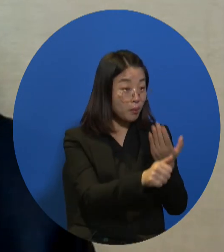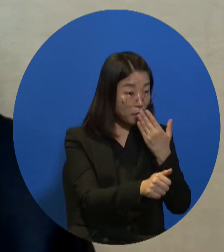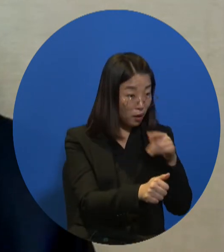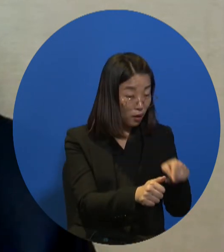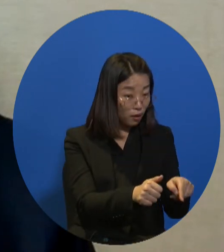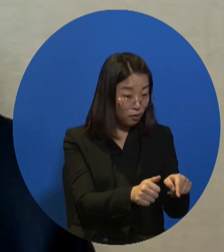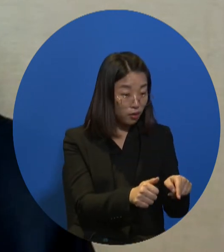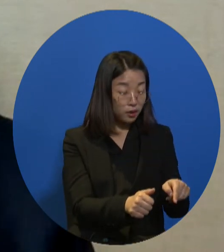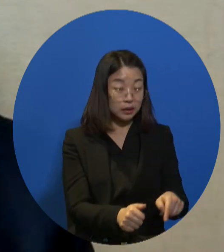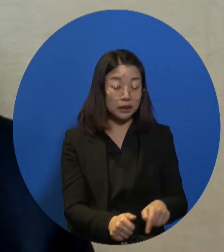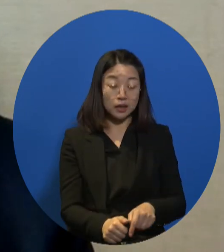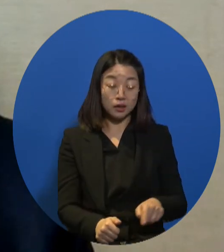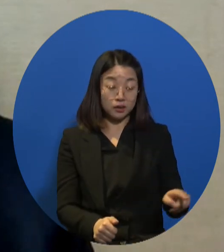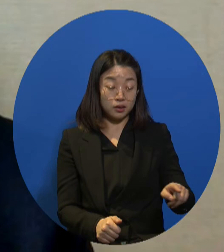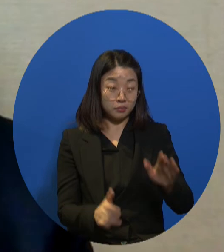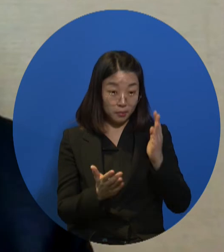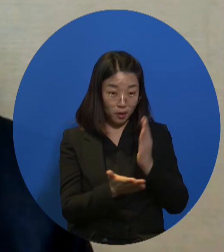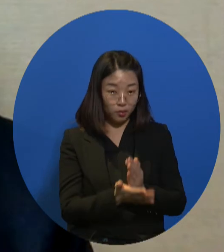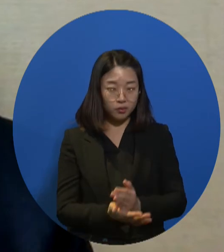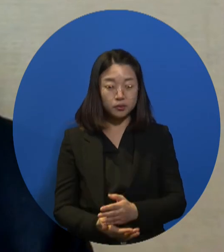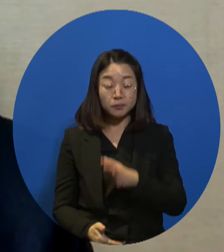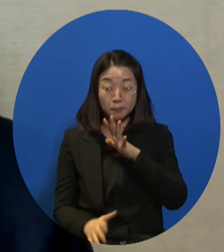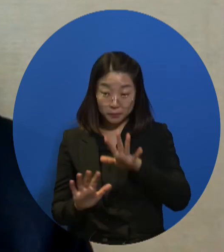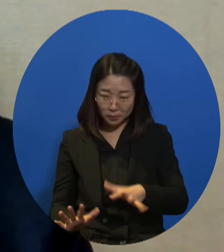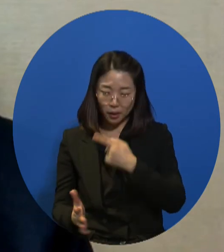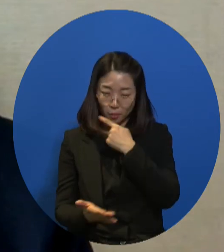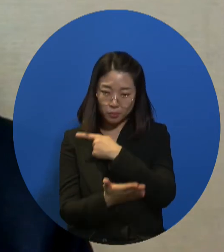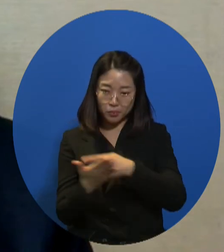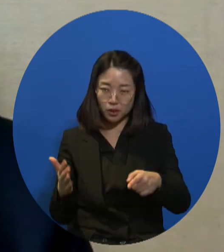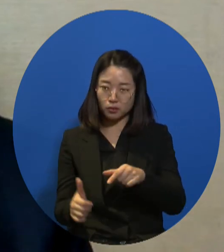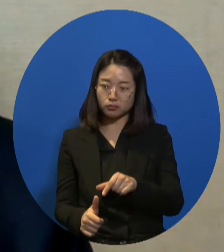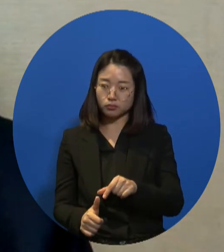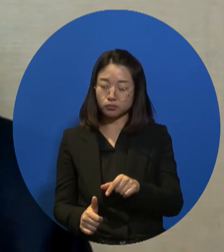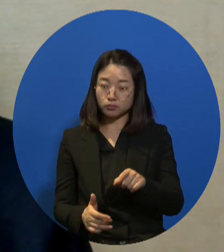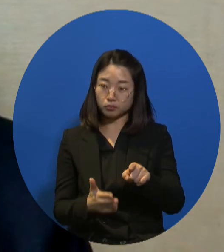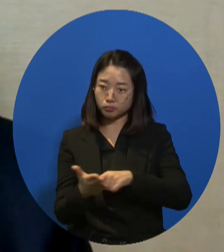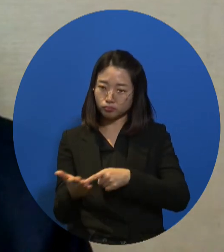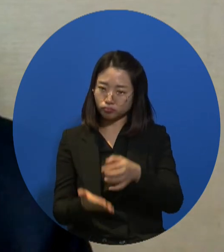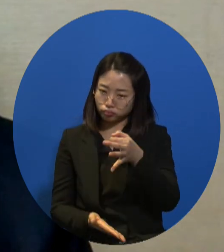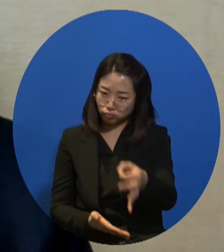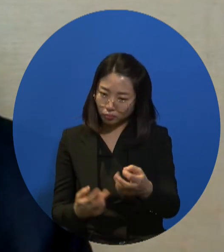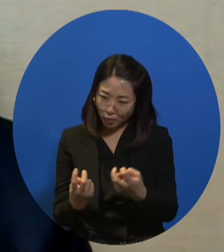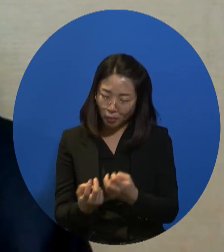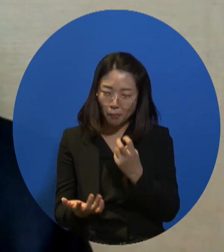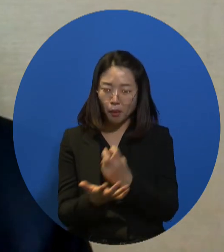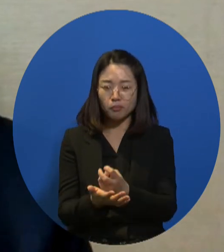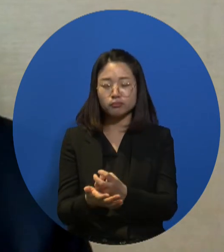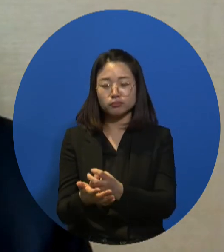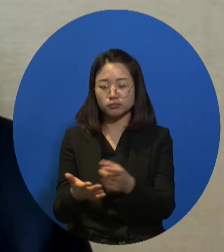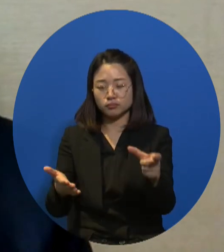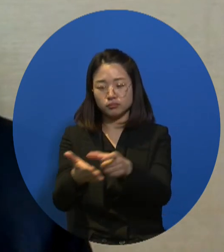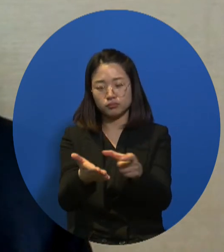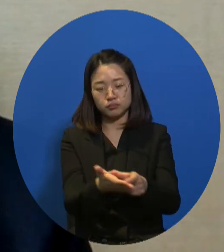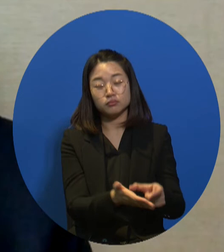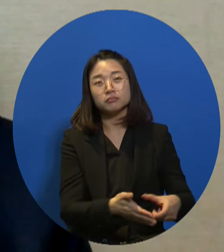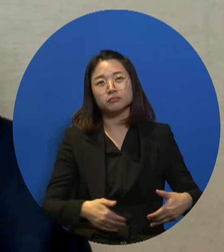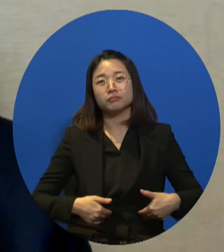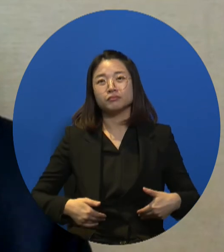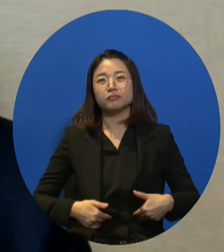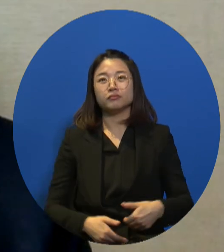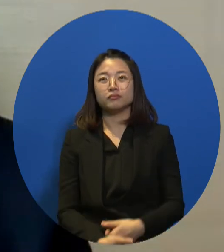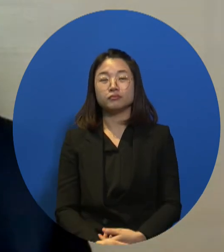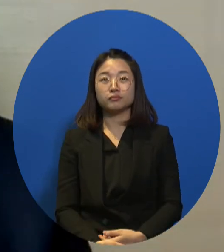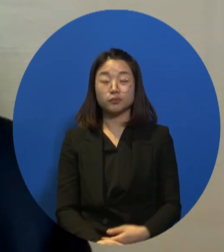victims, or we may create a separate law that will provide a legal basis for